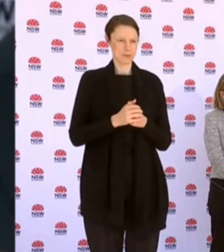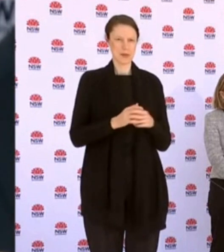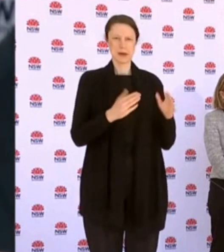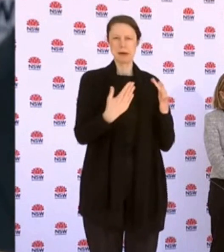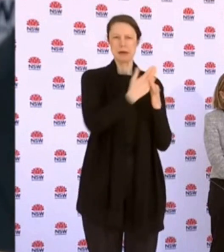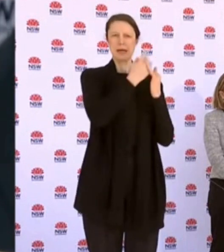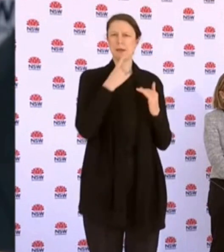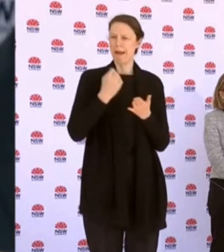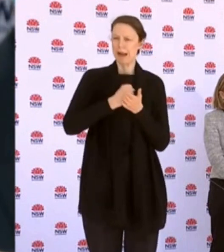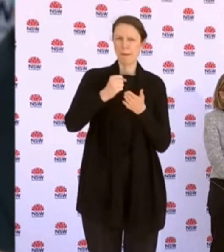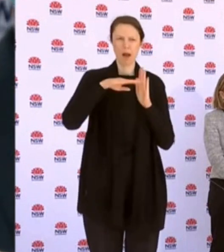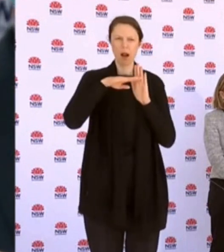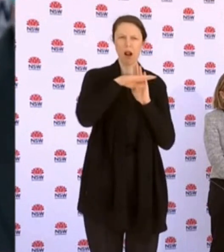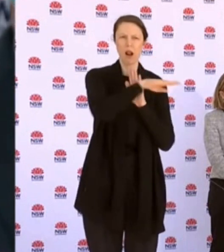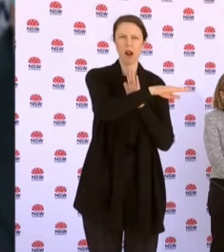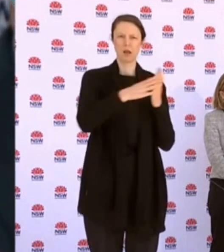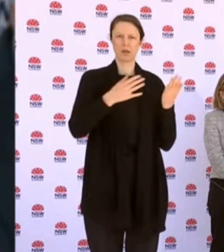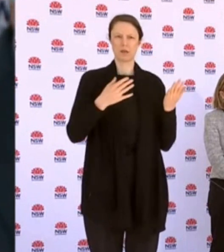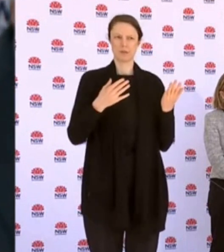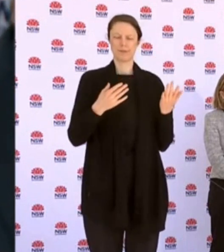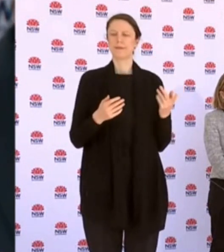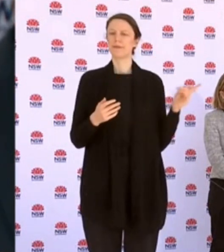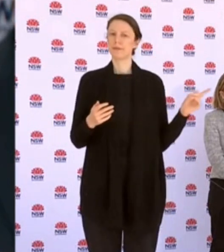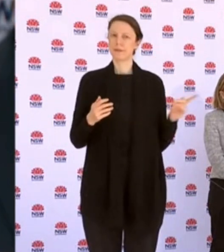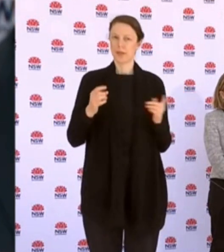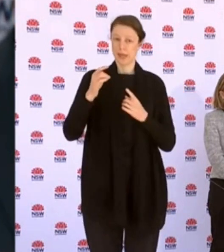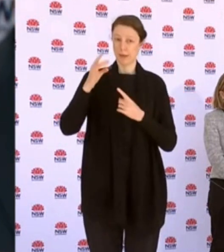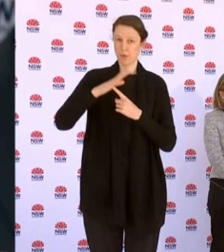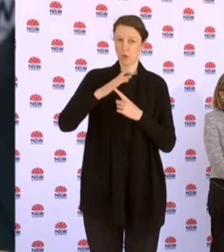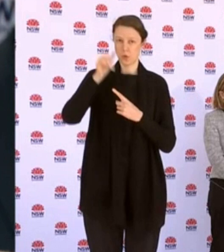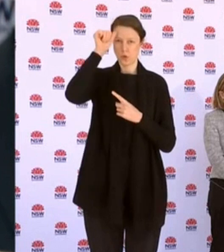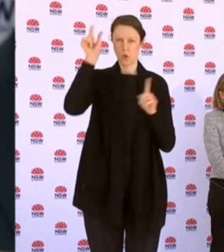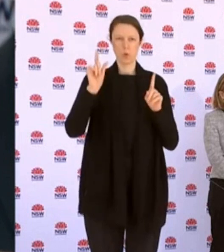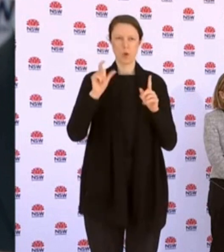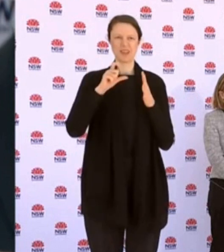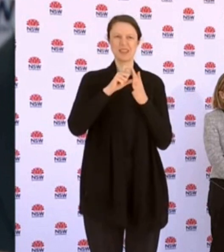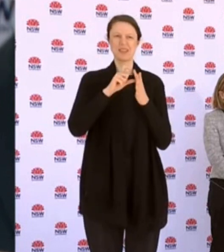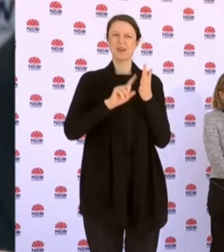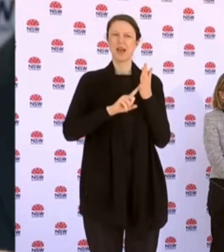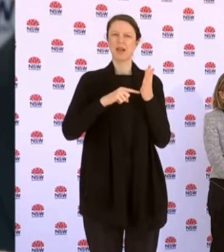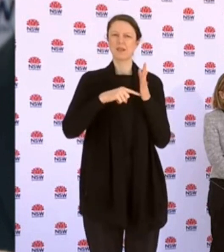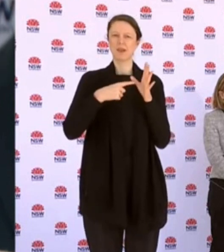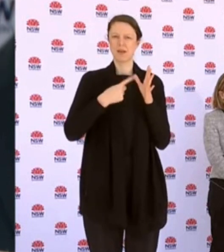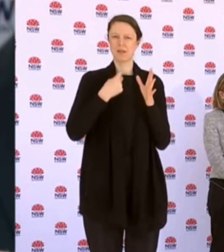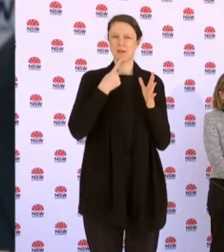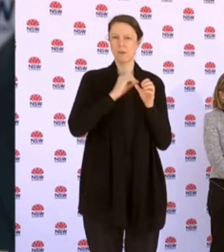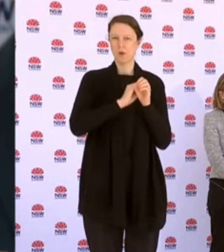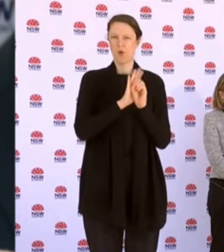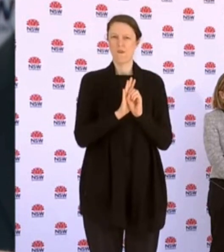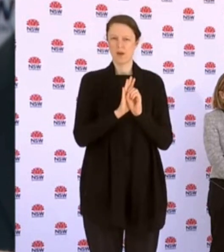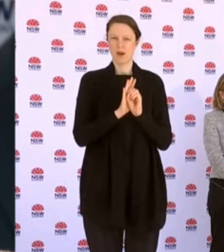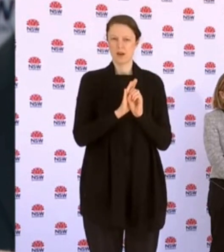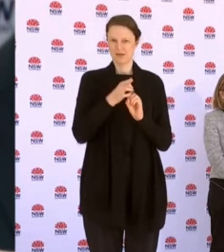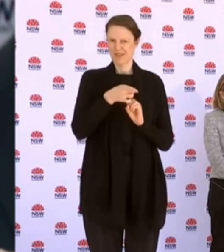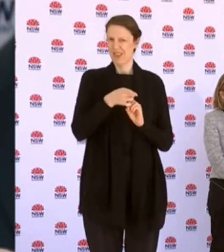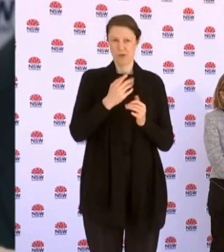Delta variant is different to anything we've seen, and we know that had we let this virus rip,